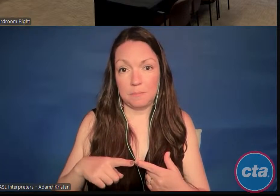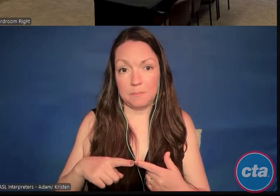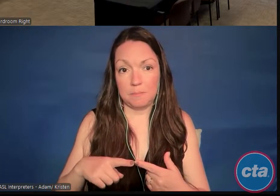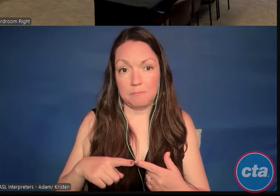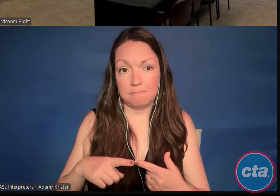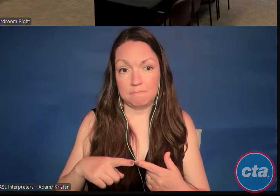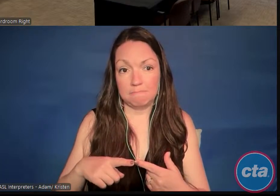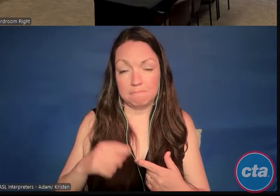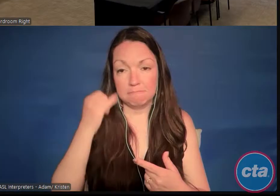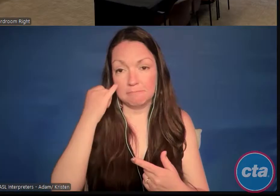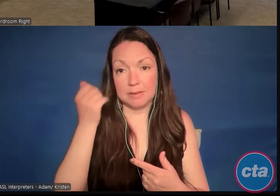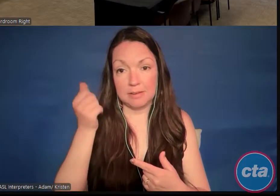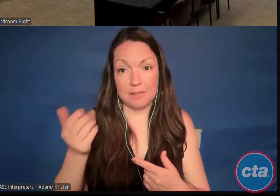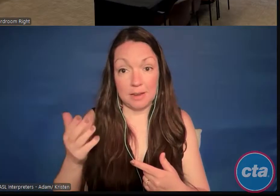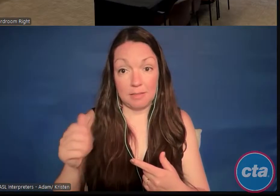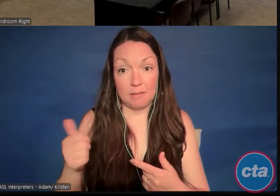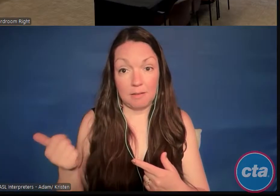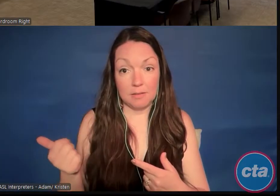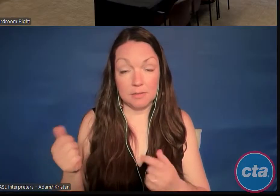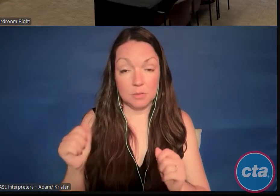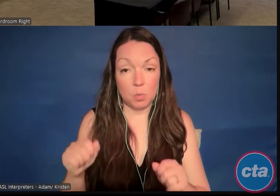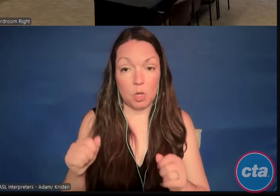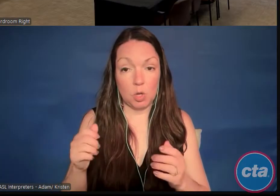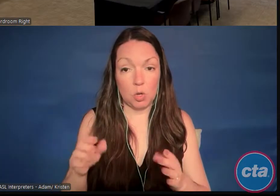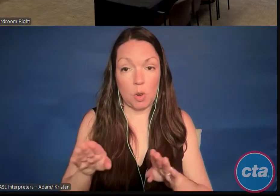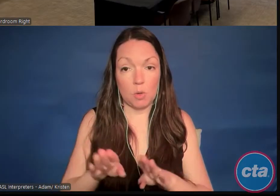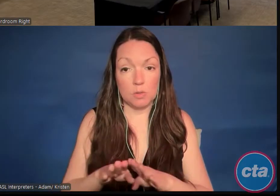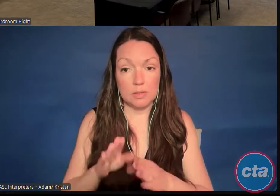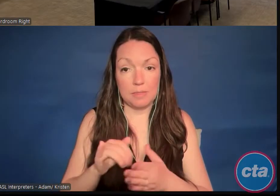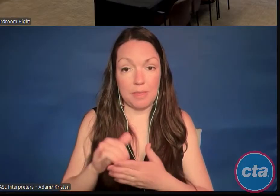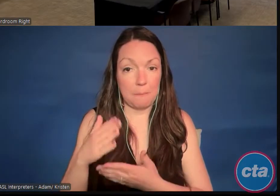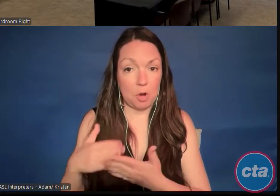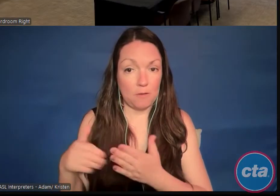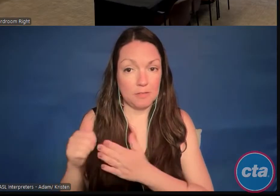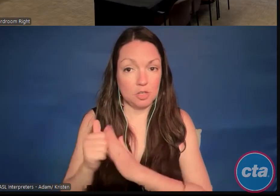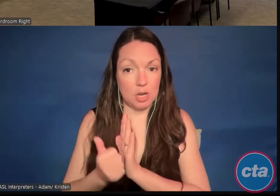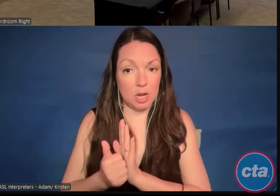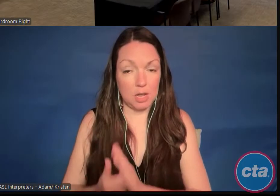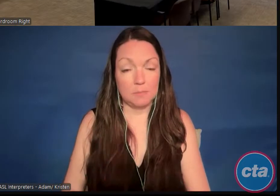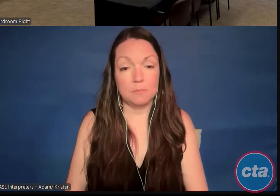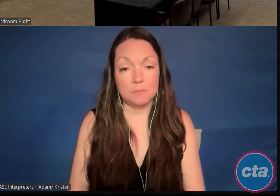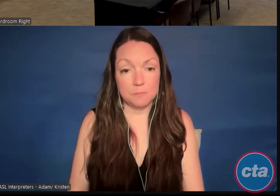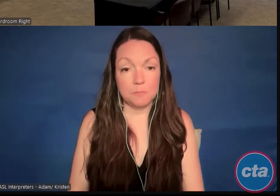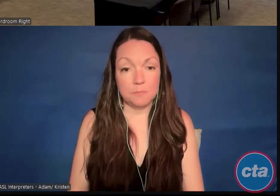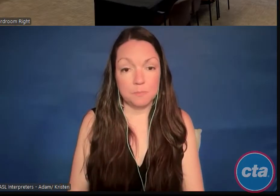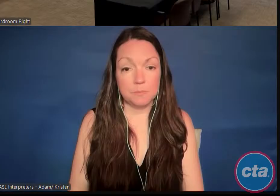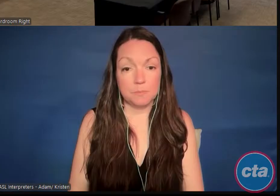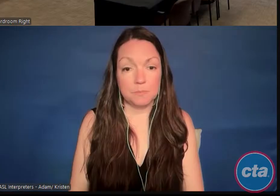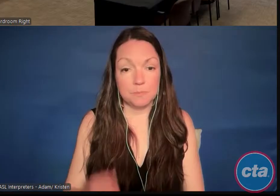anything else, then I guess we can close that part of the agenda out if there isn't.